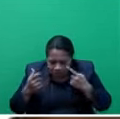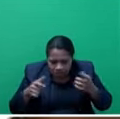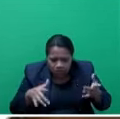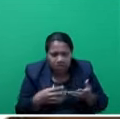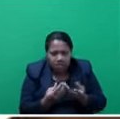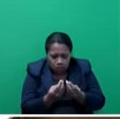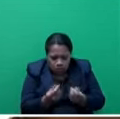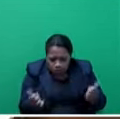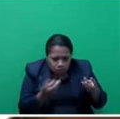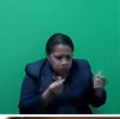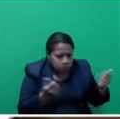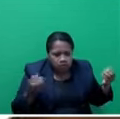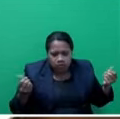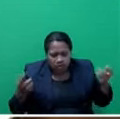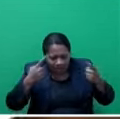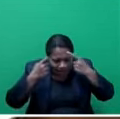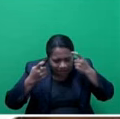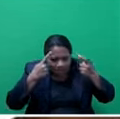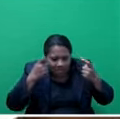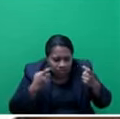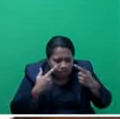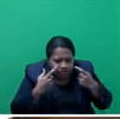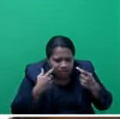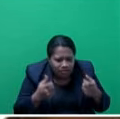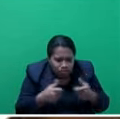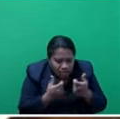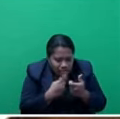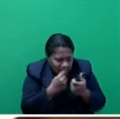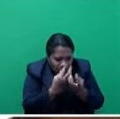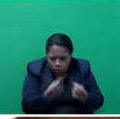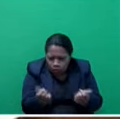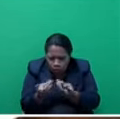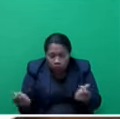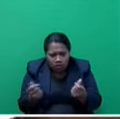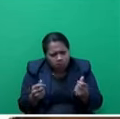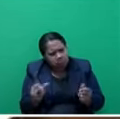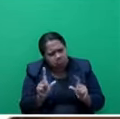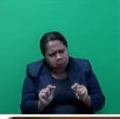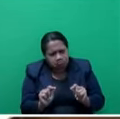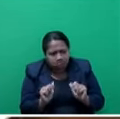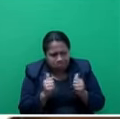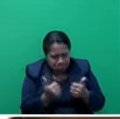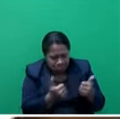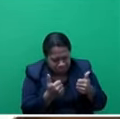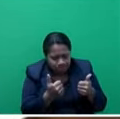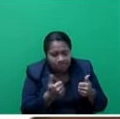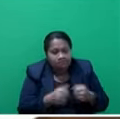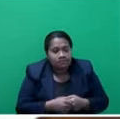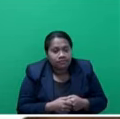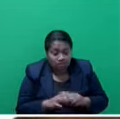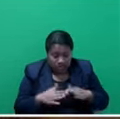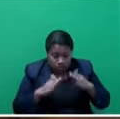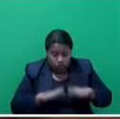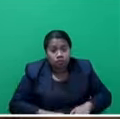to our challenges. We have done that, and we are doing that. As the rising seas inch closer to